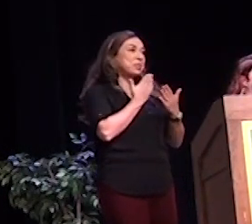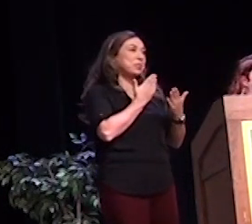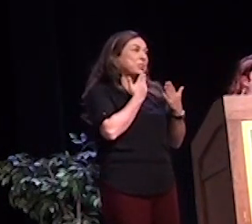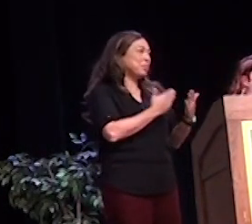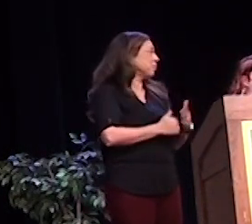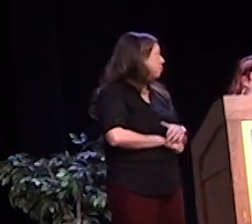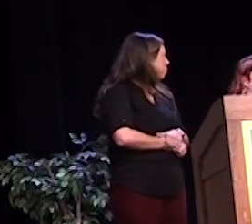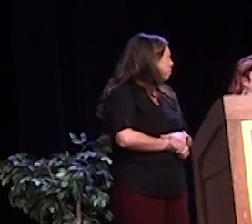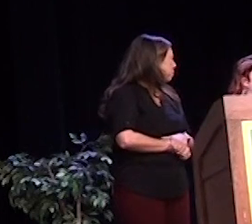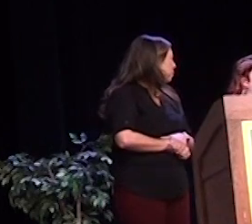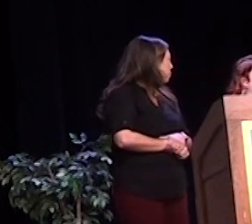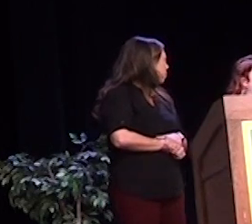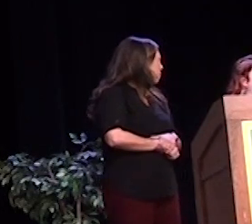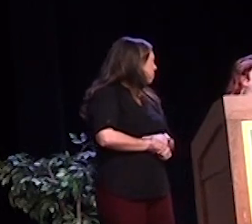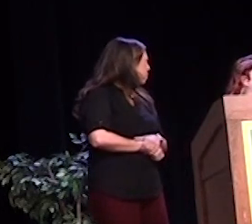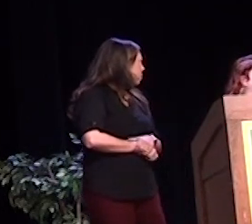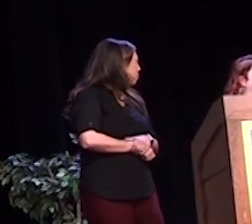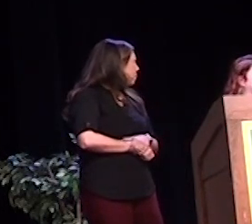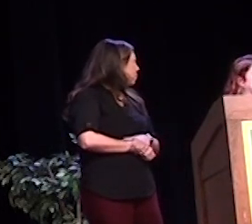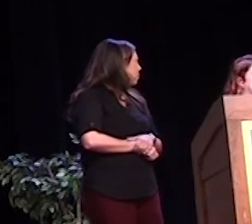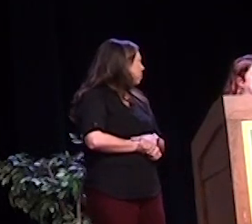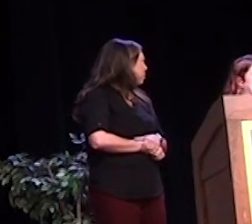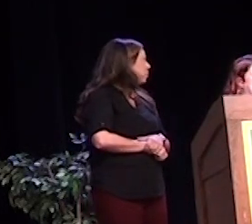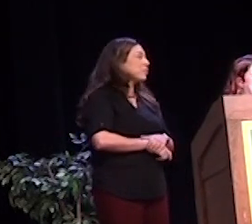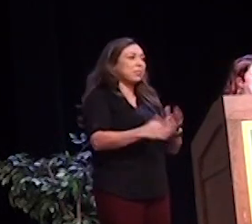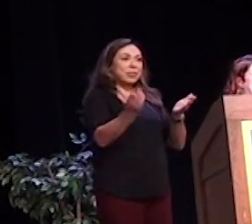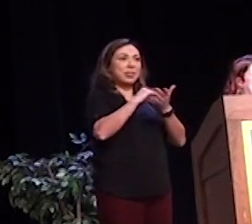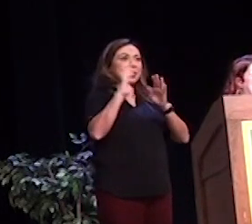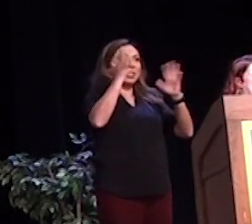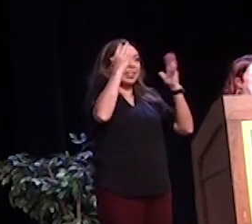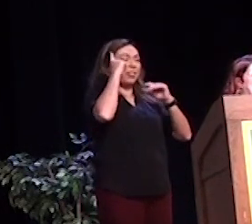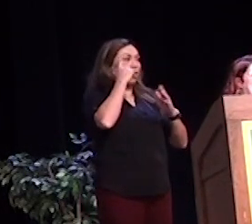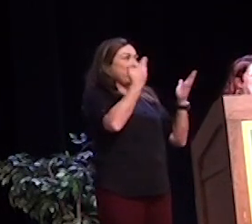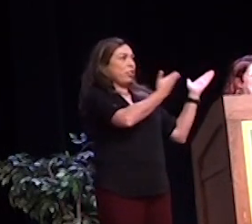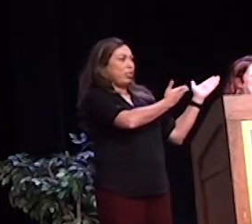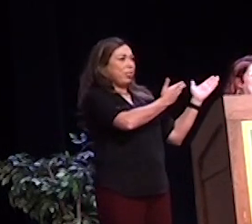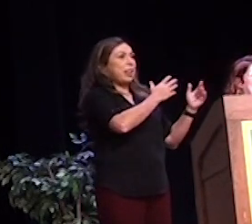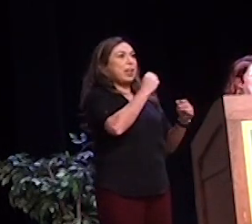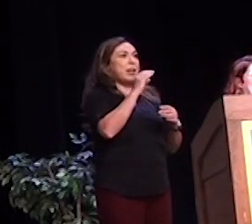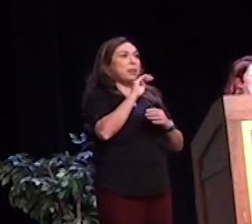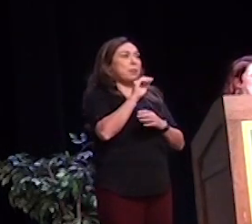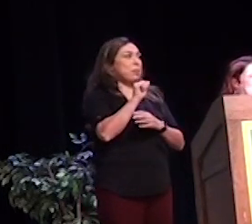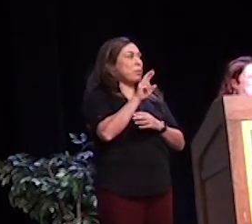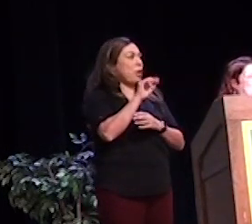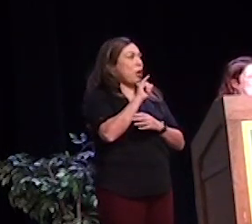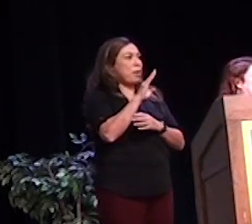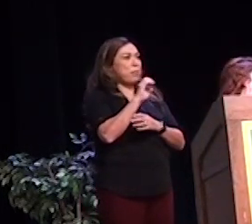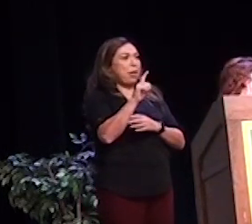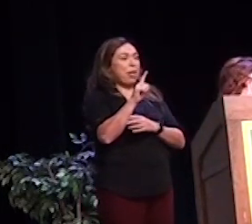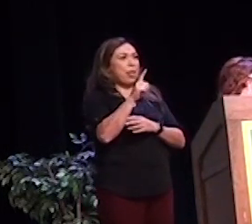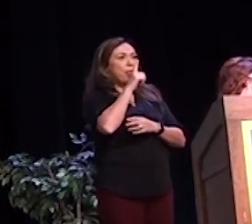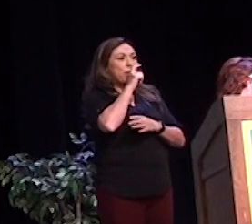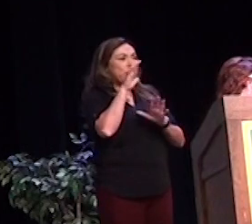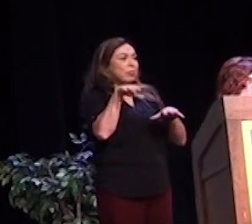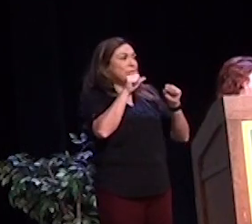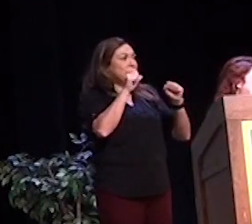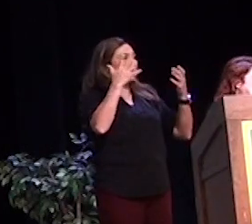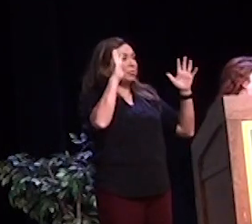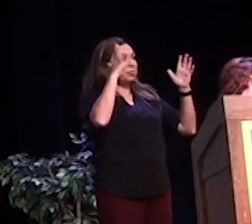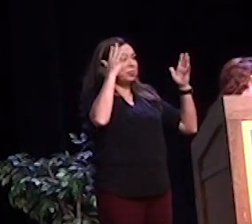Thank you, Siboney. One round of applause for Siboney and Maribel, who really led all of the